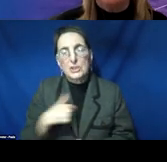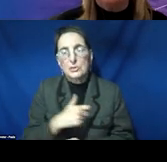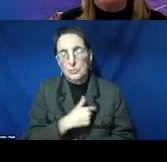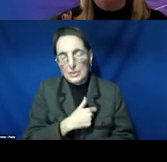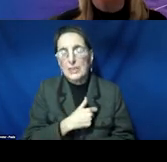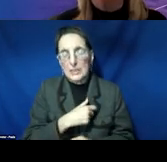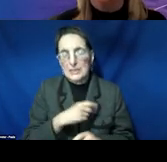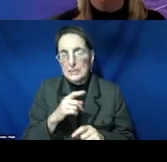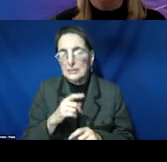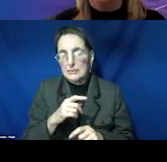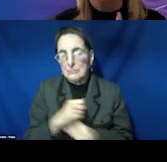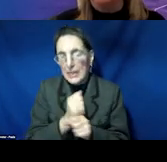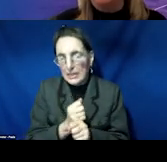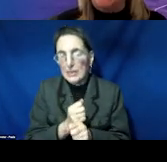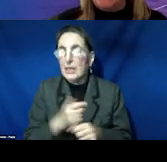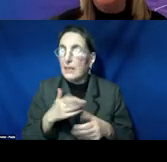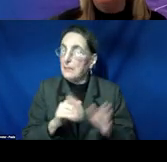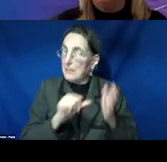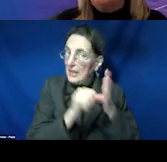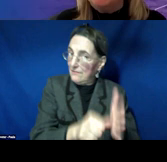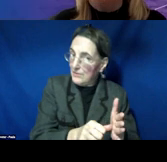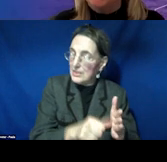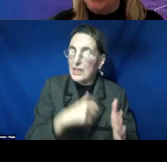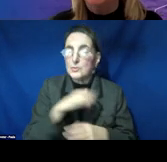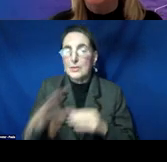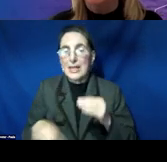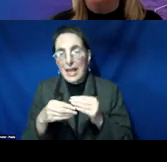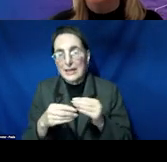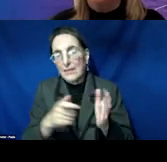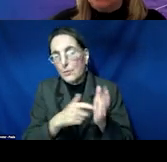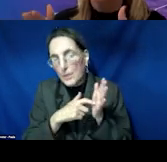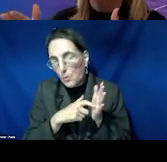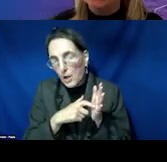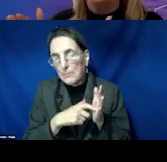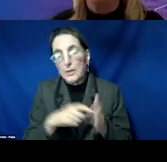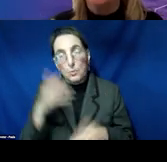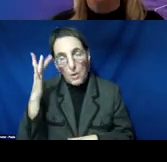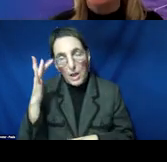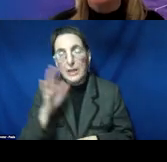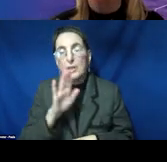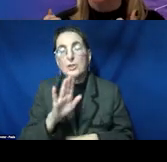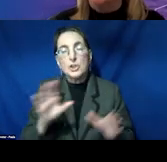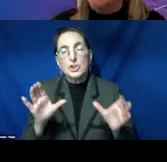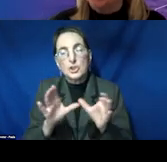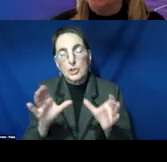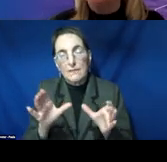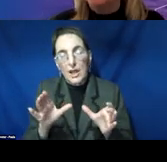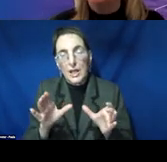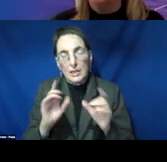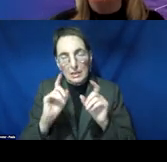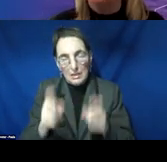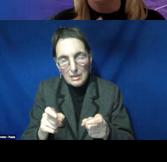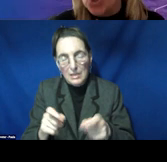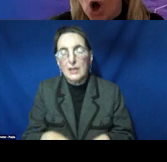made, and let me also emphasize, we have added that requirement because you're certifying the current and